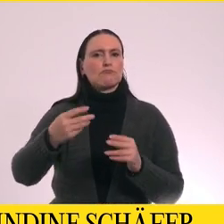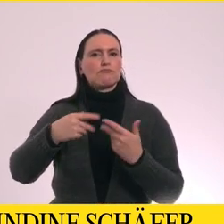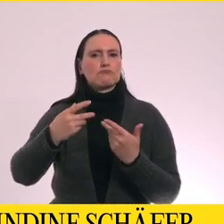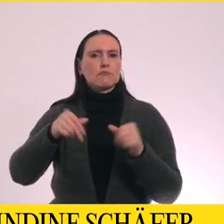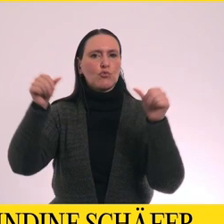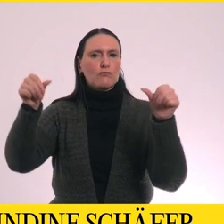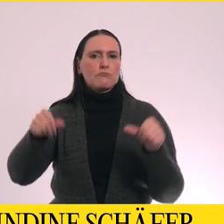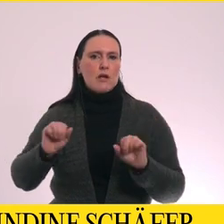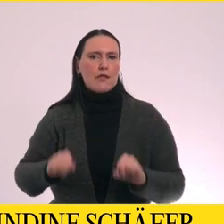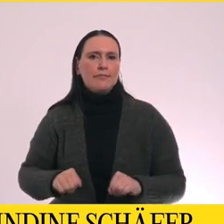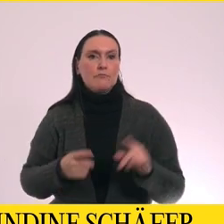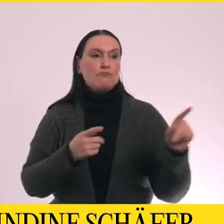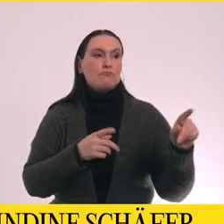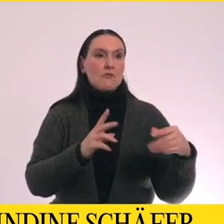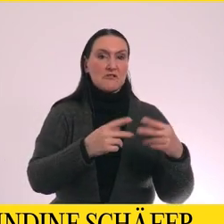they can